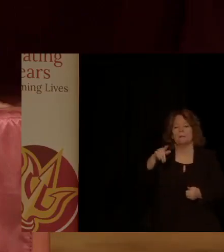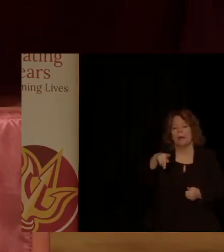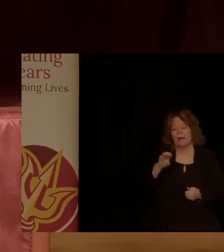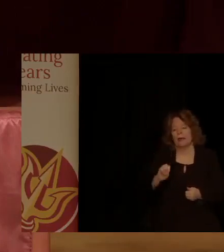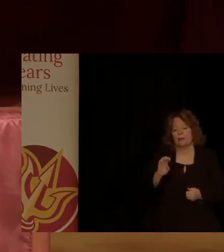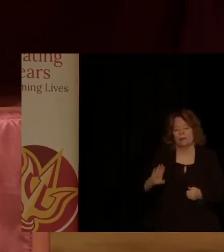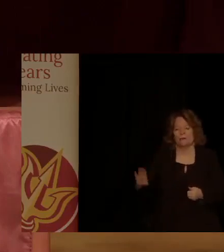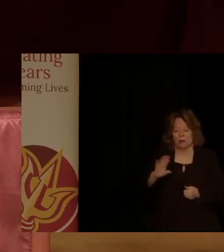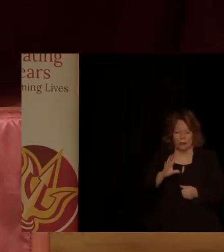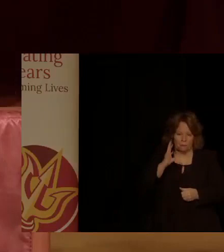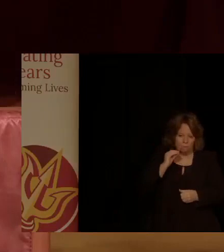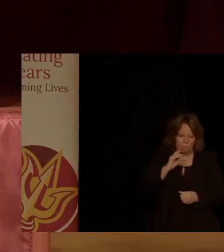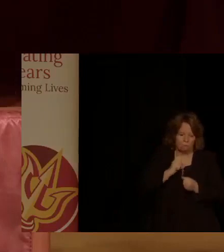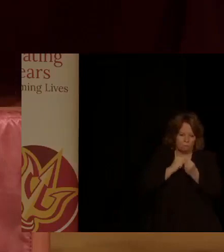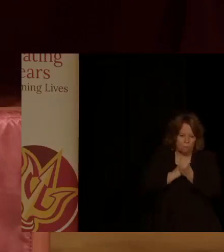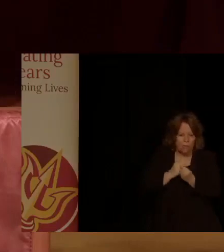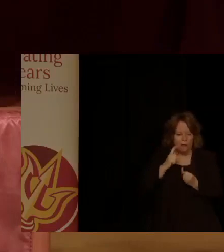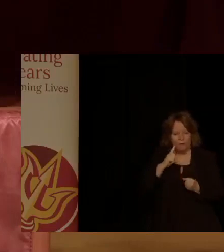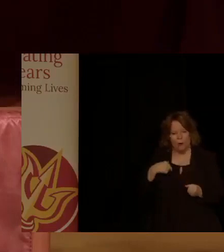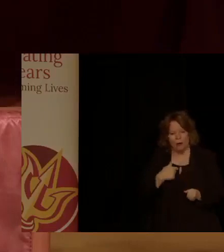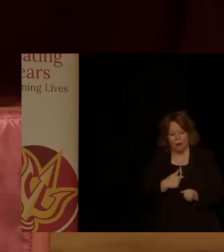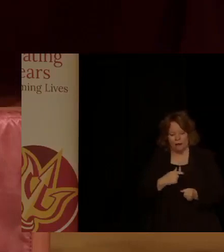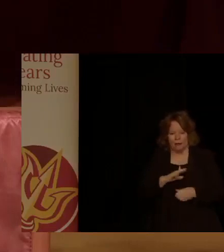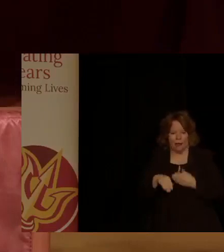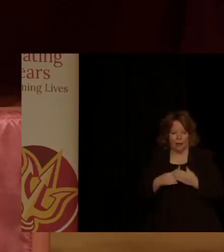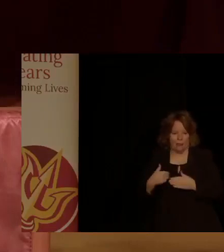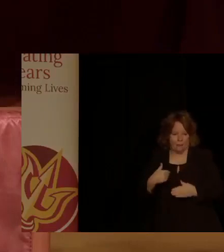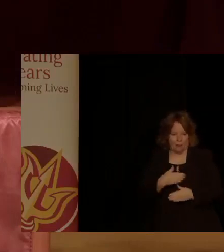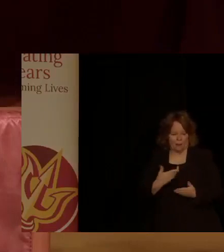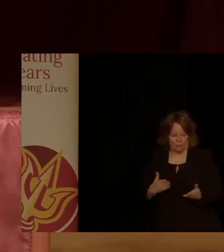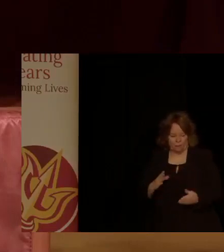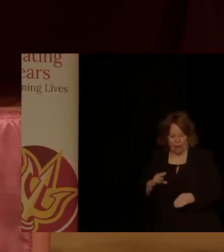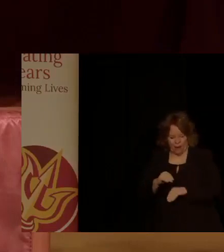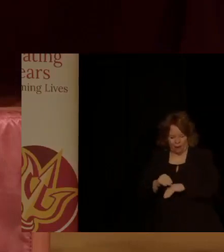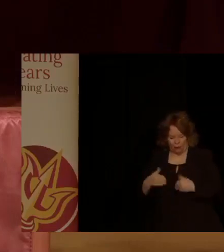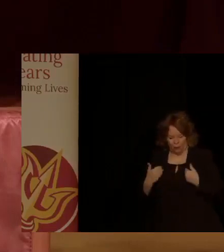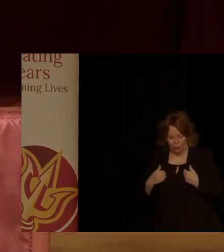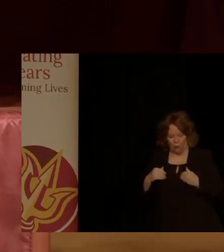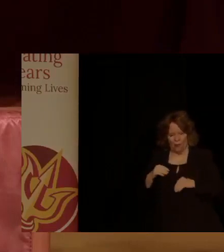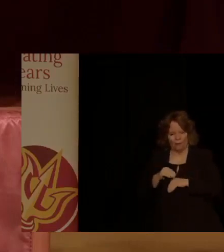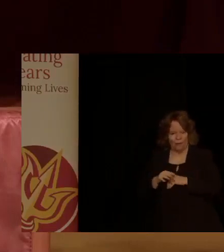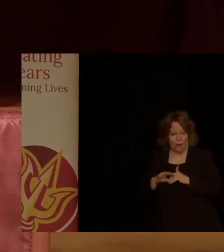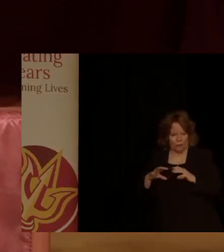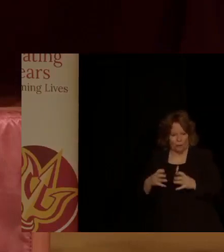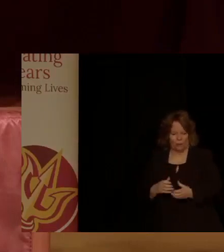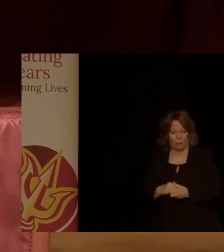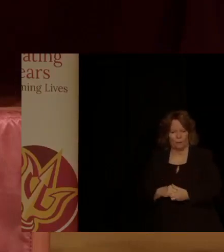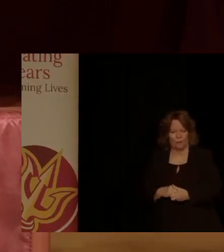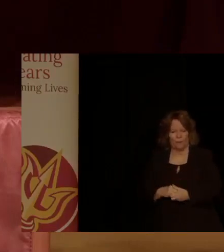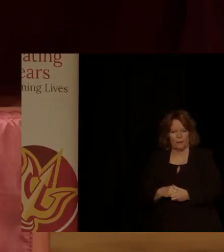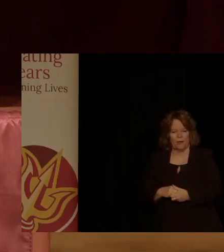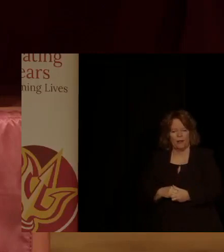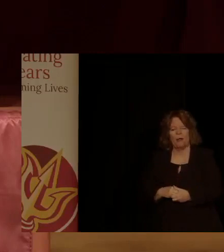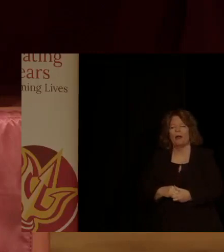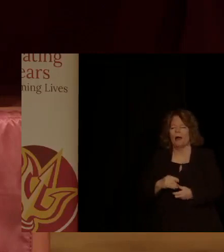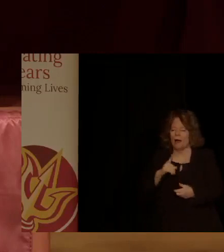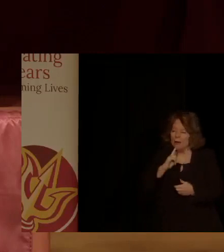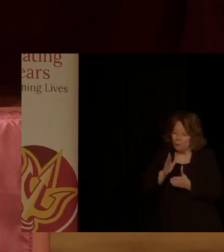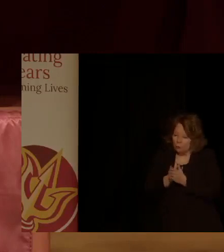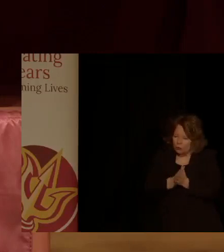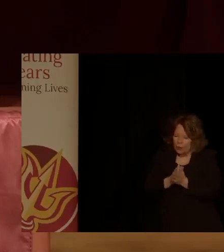fellow members of the Youth Advisory Council. I appreciate his commitment to elevating the voices of young people in our